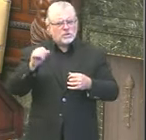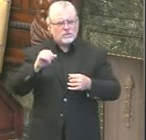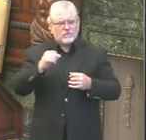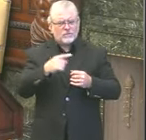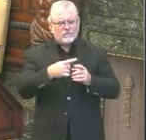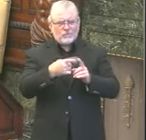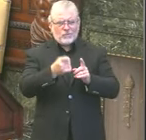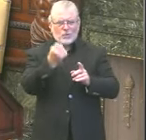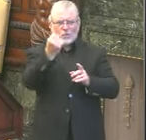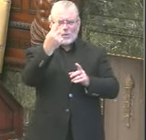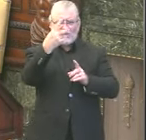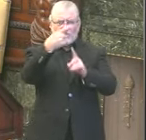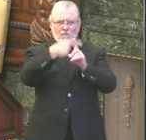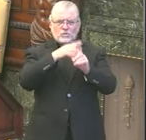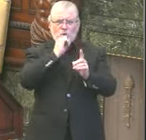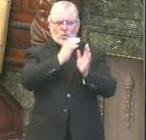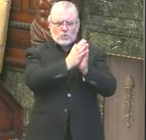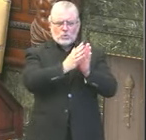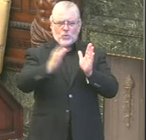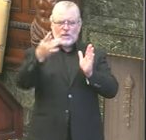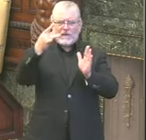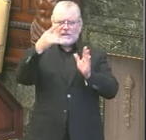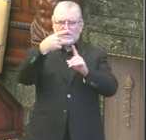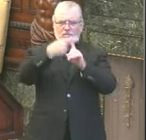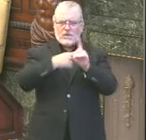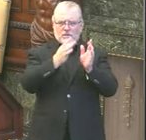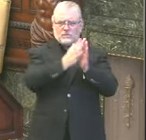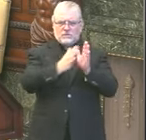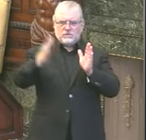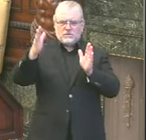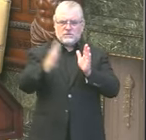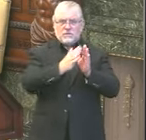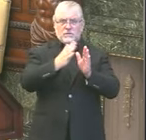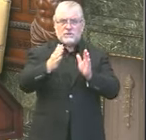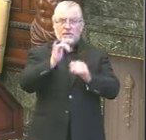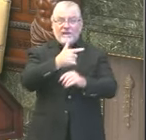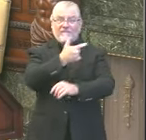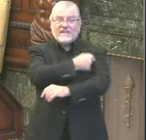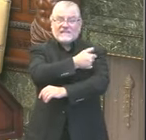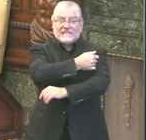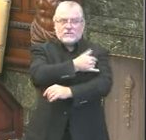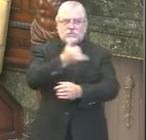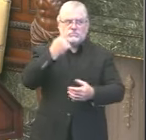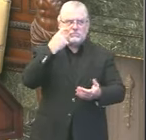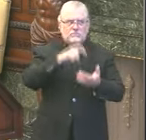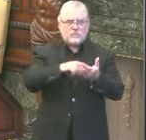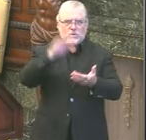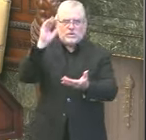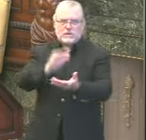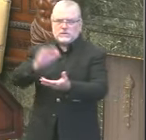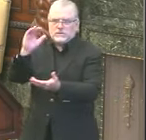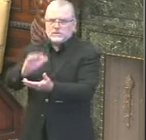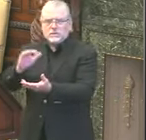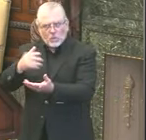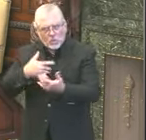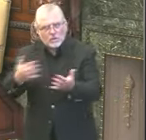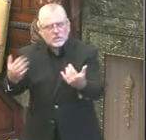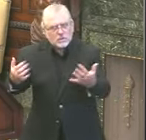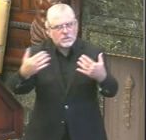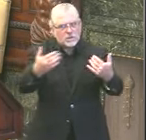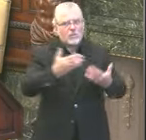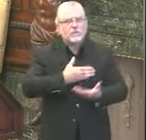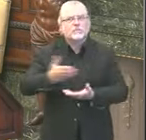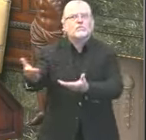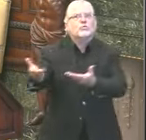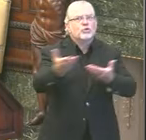by vaccines, such as measles. So we're strongly encouraging parents who have children that need vaccines to bring them into their pediatrician's office